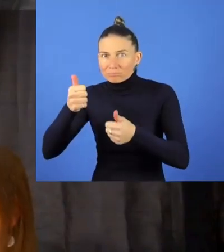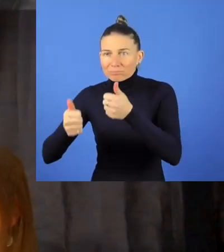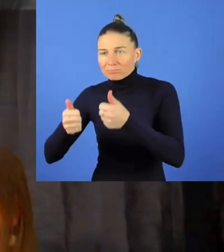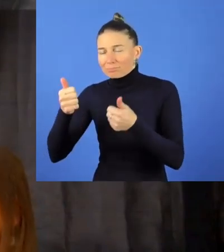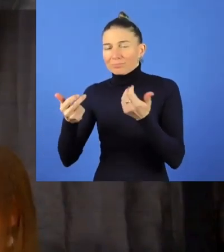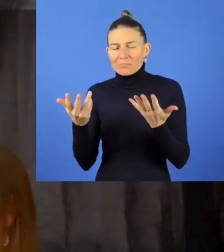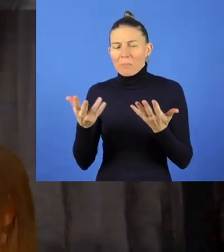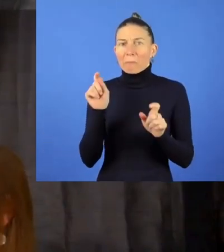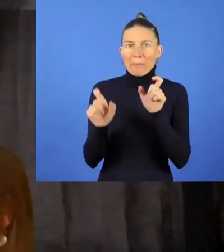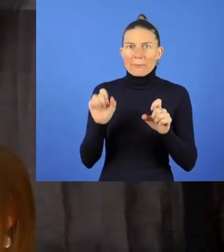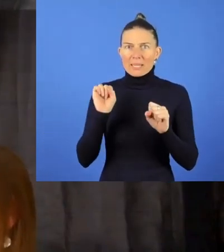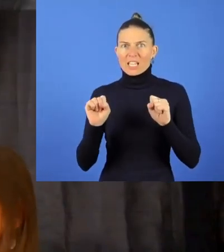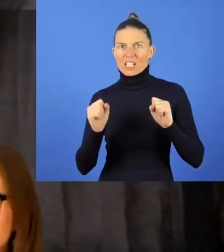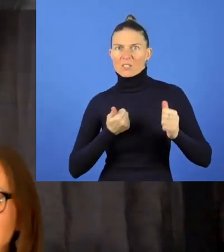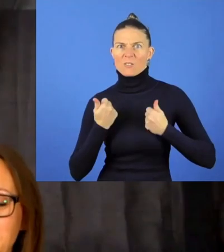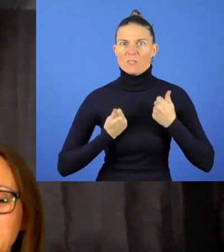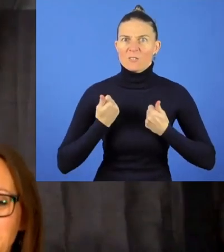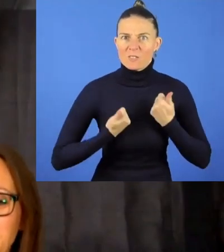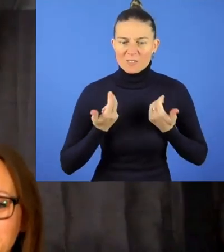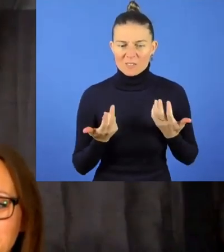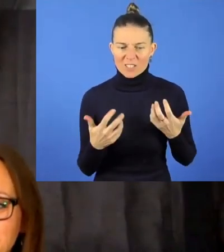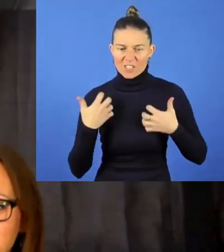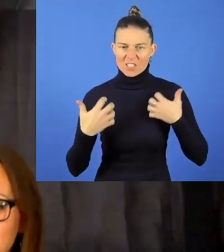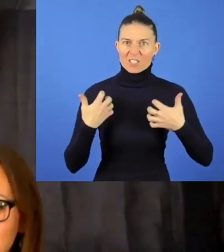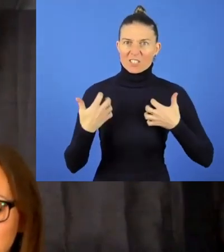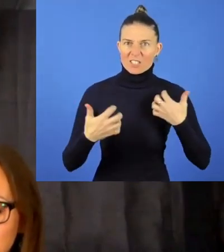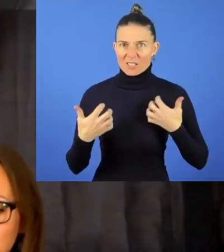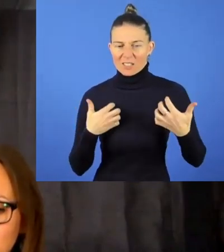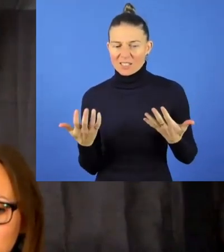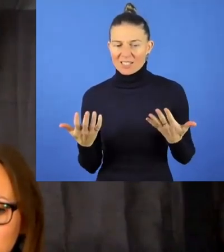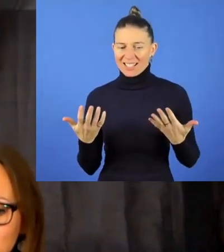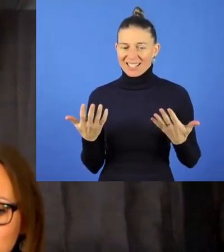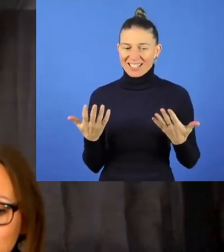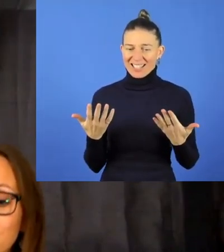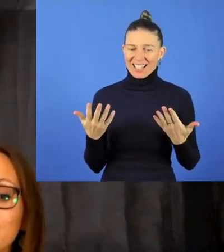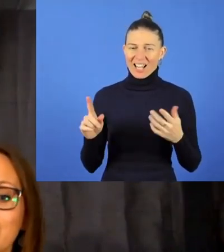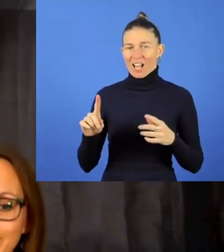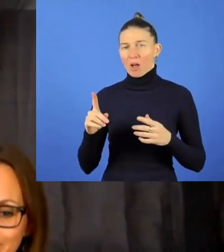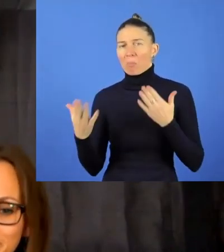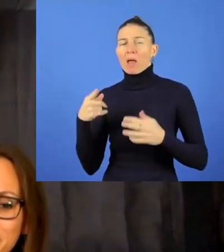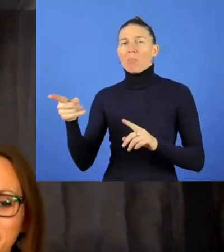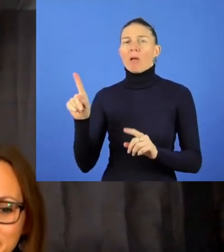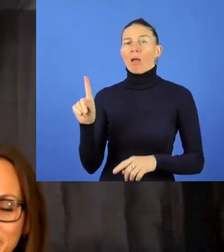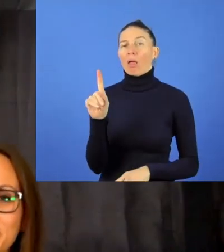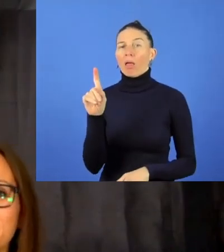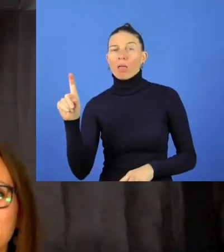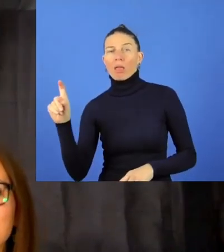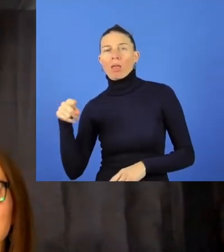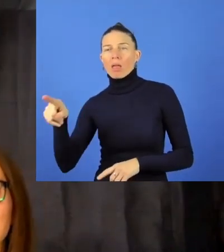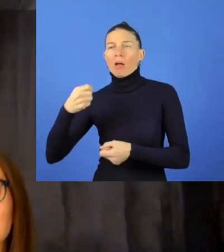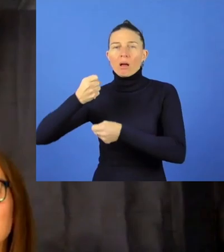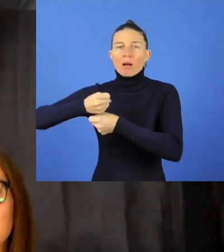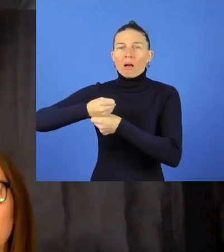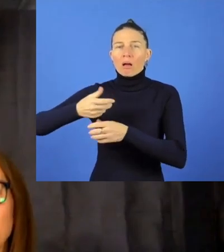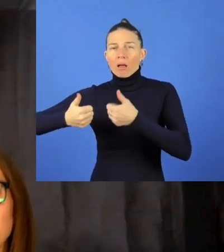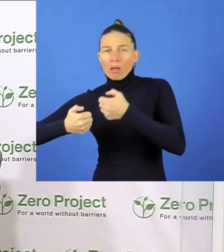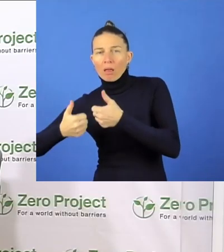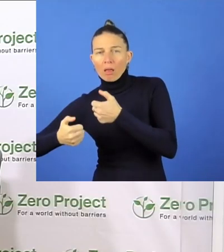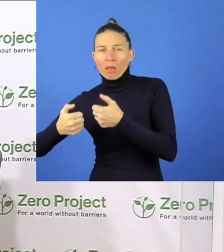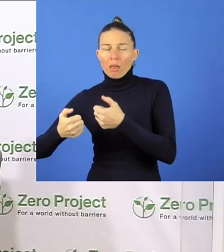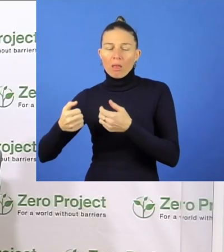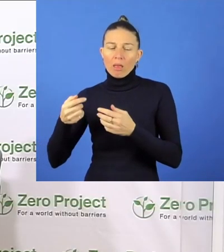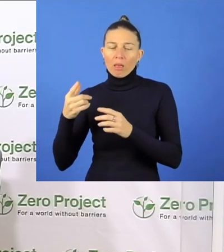aggressive. Yeah, aggressive. If you don't pull your weight, so to speak, but that can be avoided. Okay,